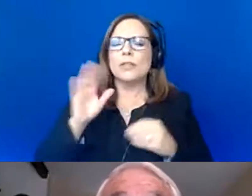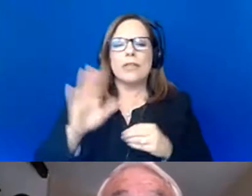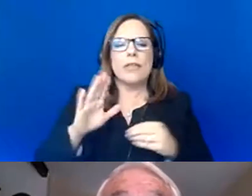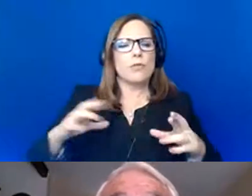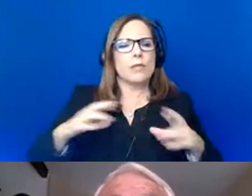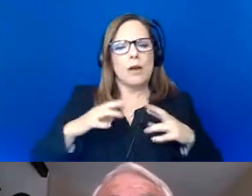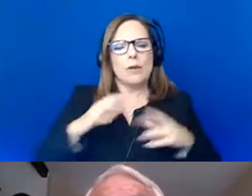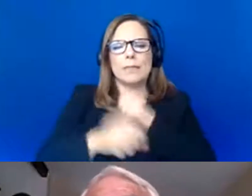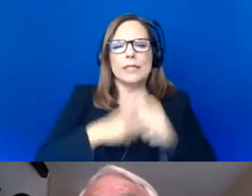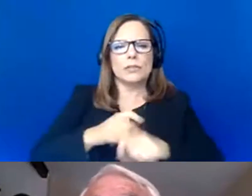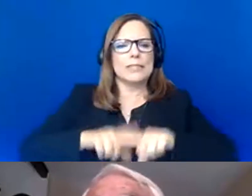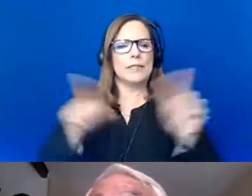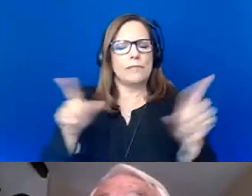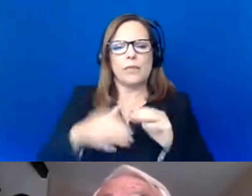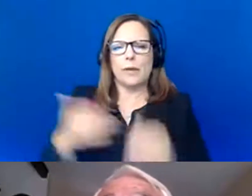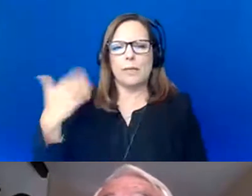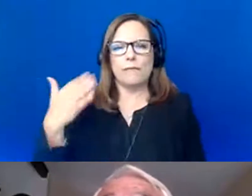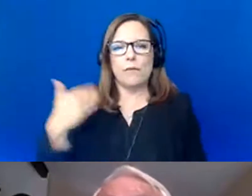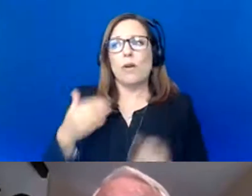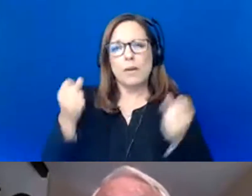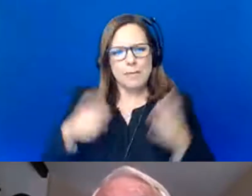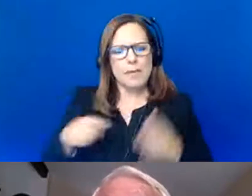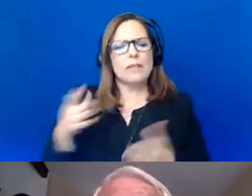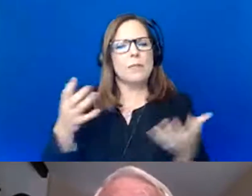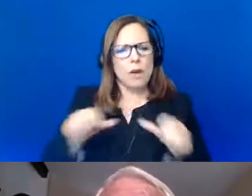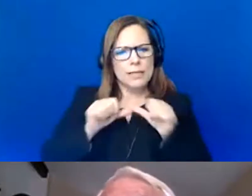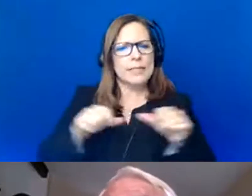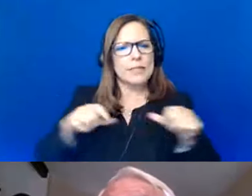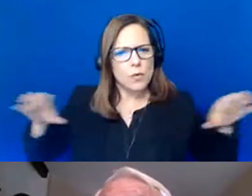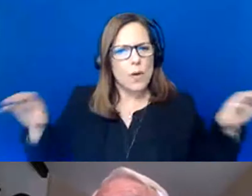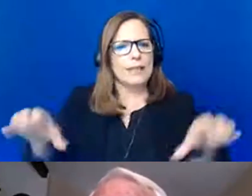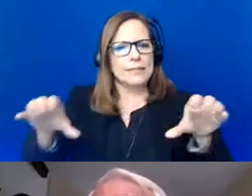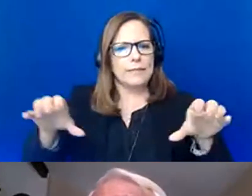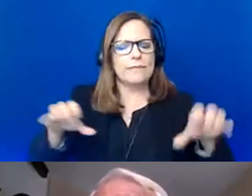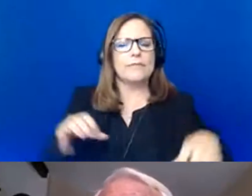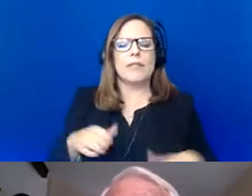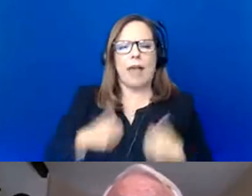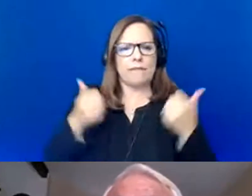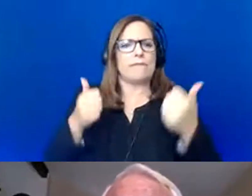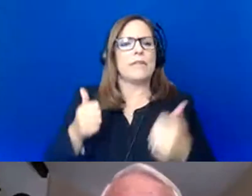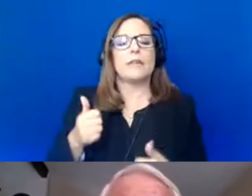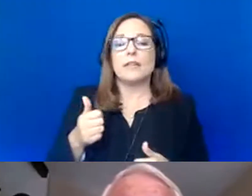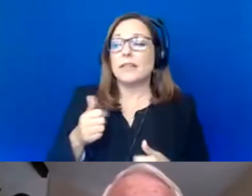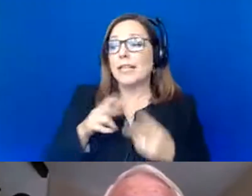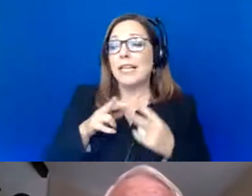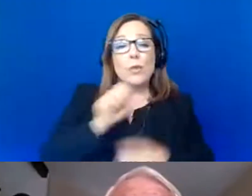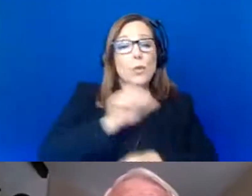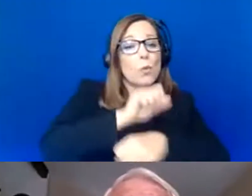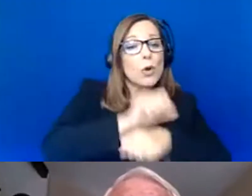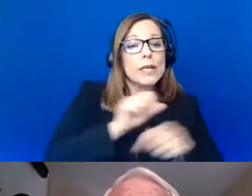them want to continue an active lifestyle, either by working or by